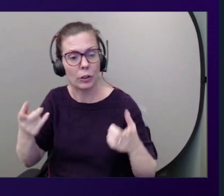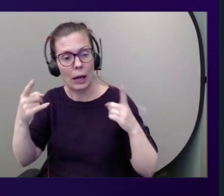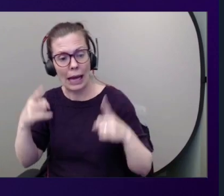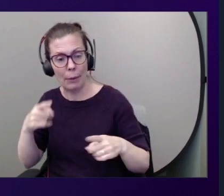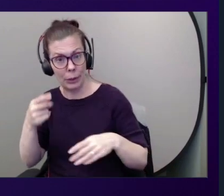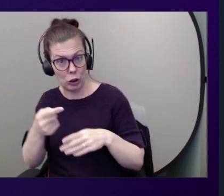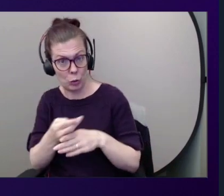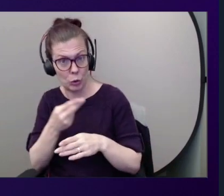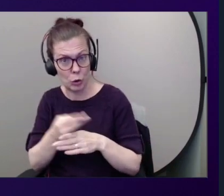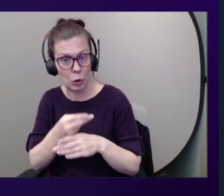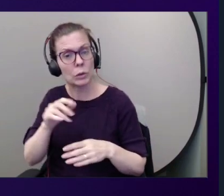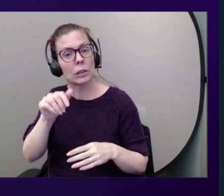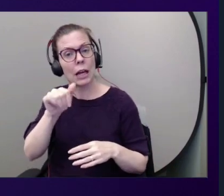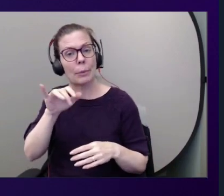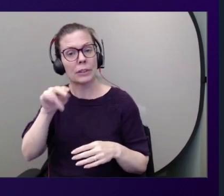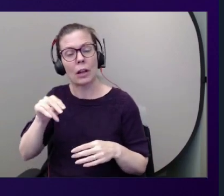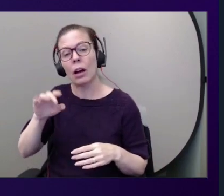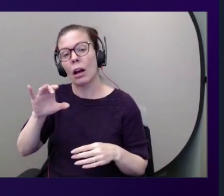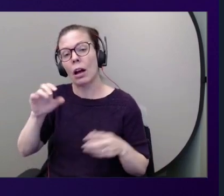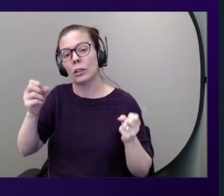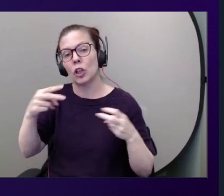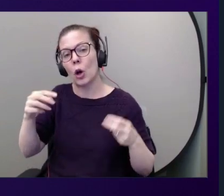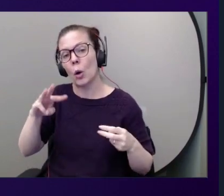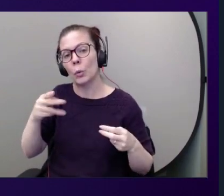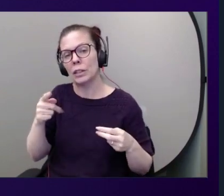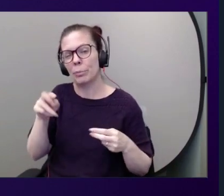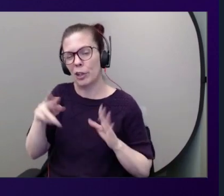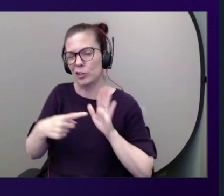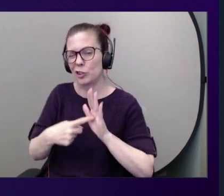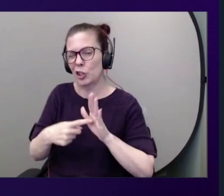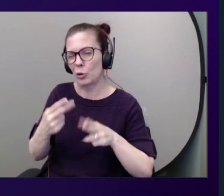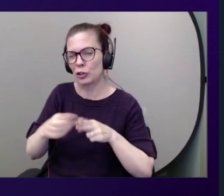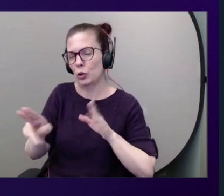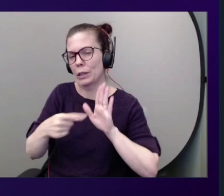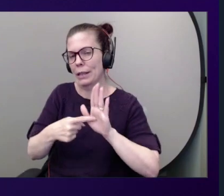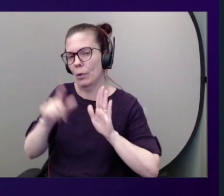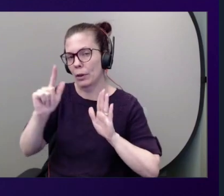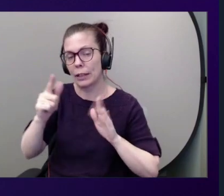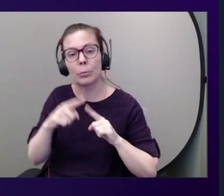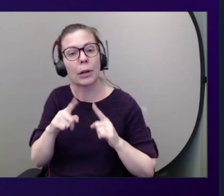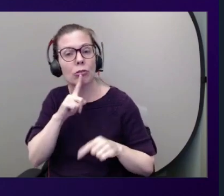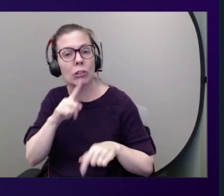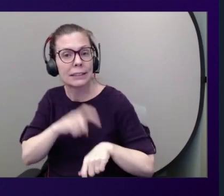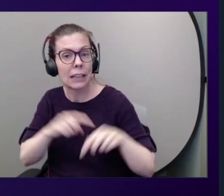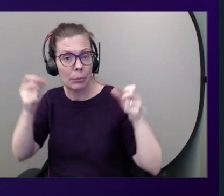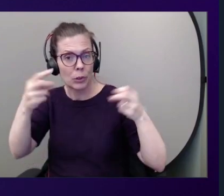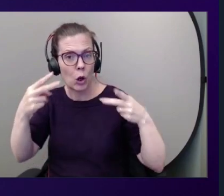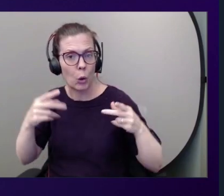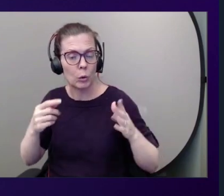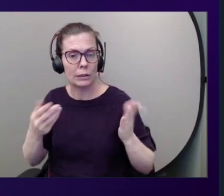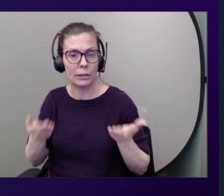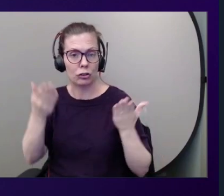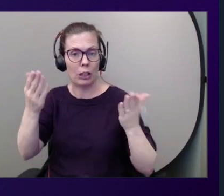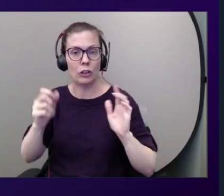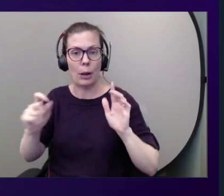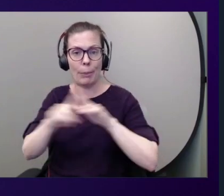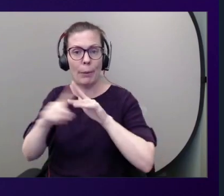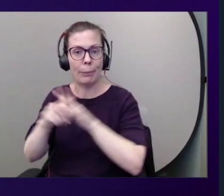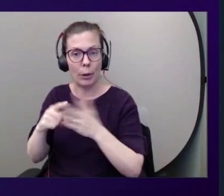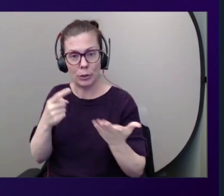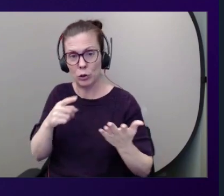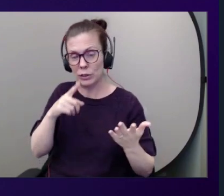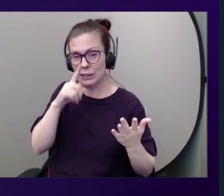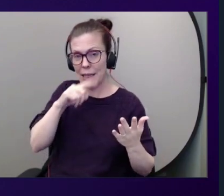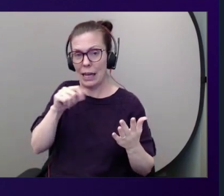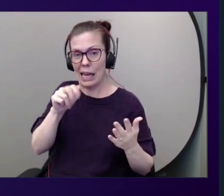using Amazon Code Whisperer, which we will show you in a quick demo later on. The real-time code suggestions will pop up. You use the arrow keys to flick between them until you